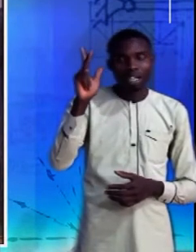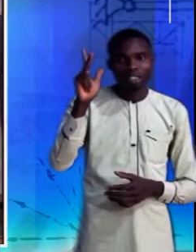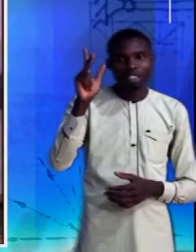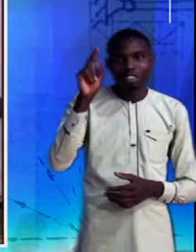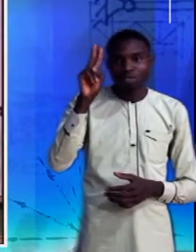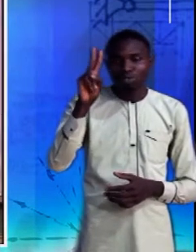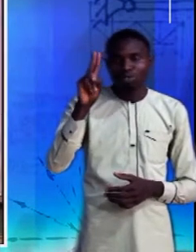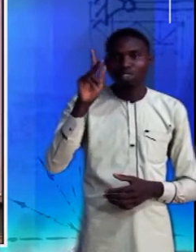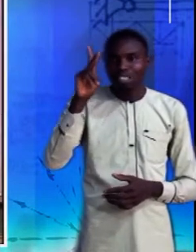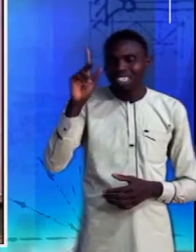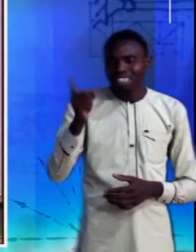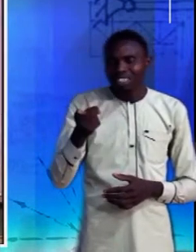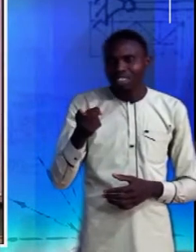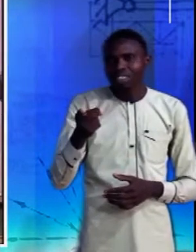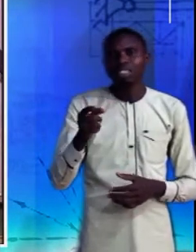example 1.